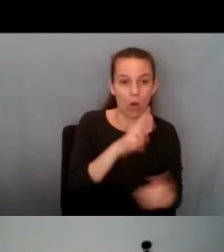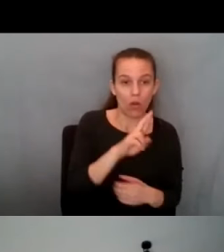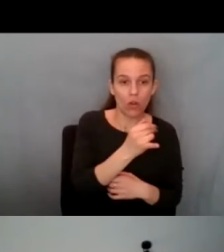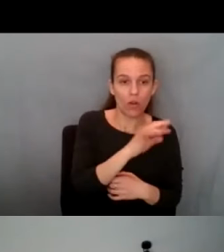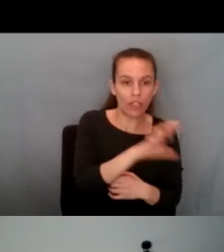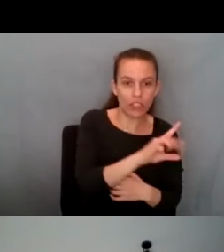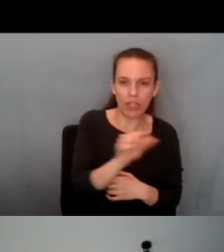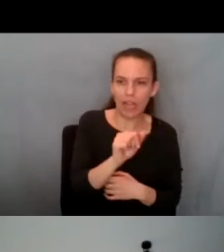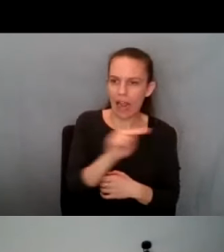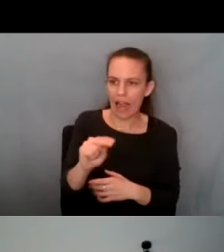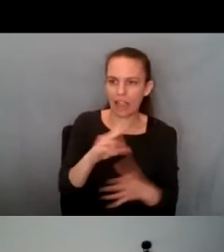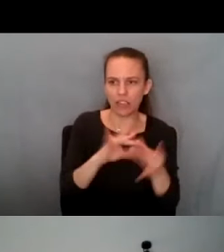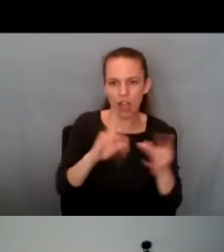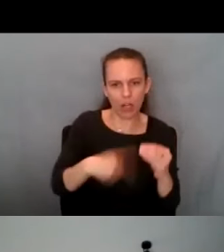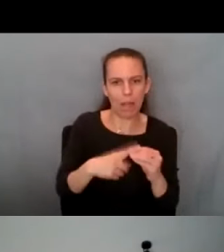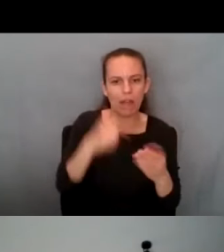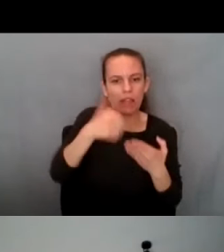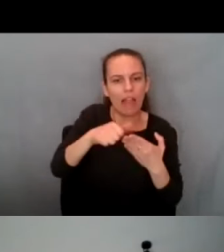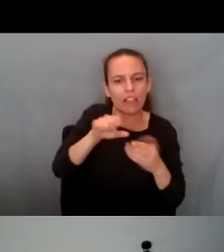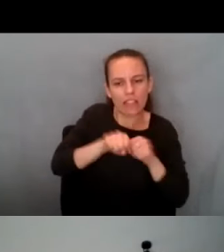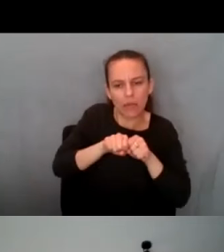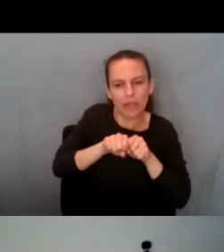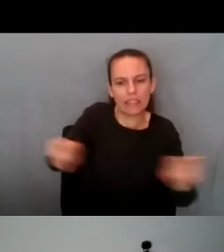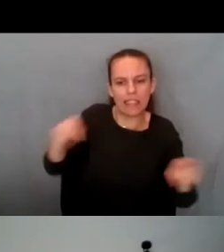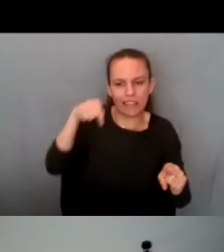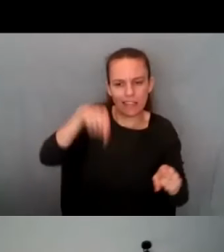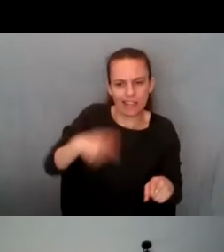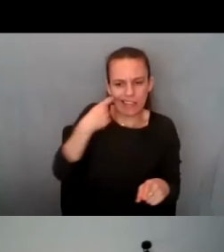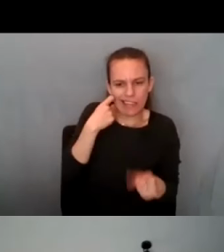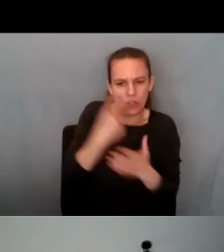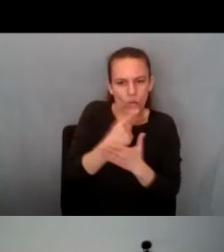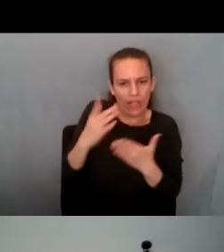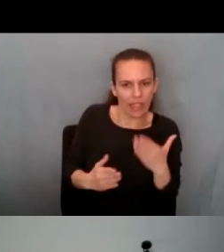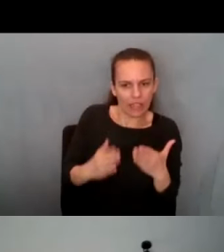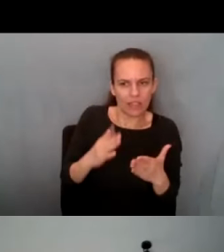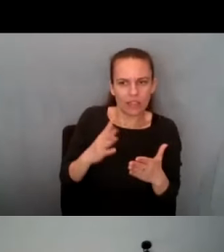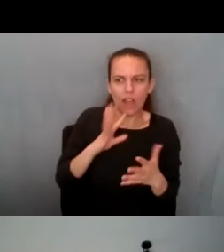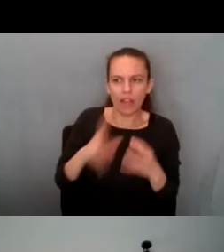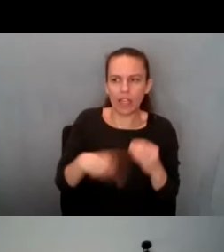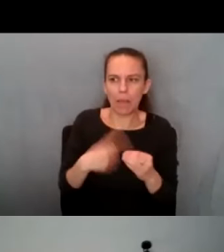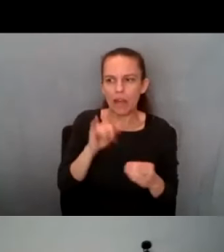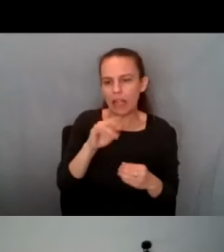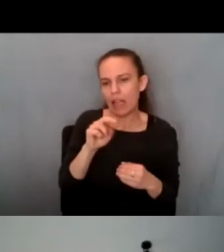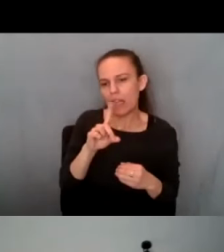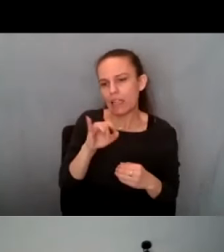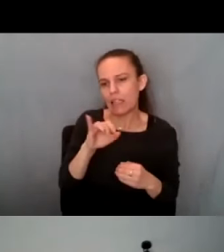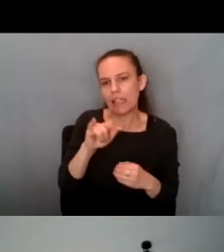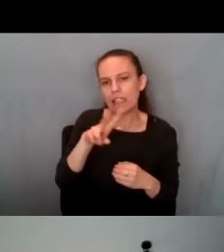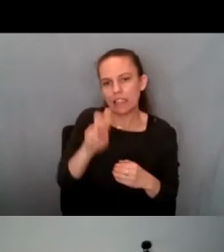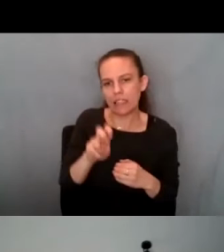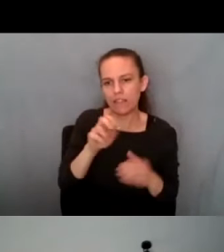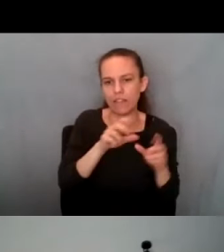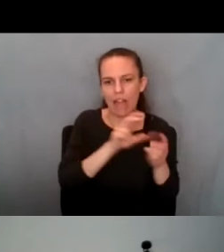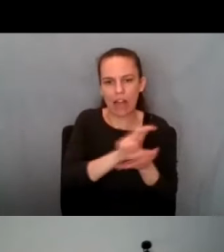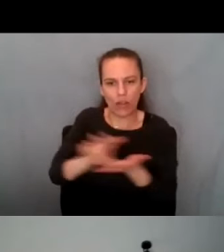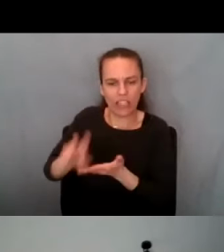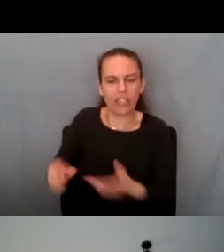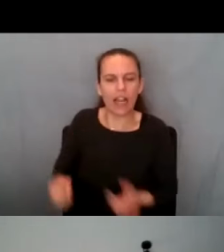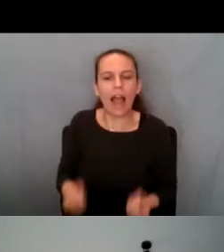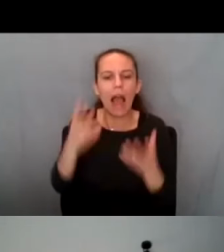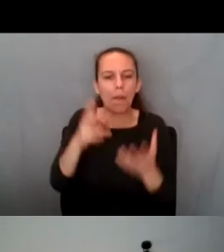out over this weekend, giving what we call an indicative allocation. How many doses can a country expect